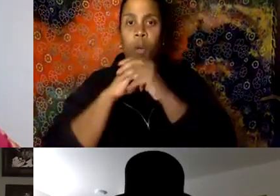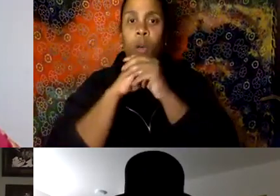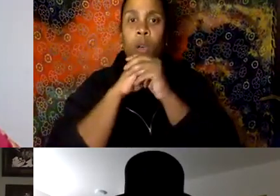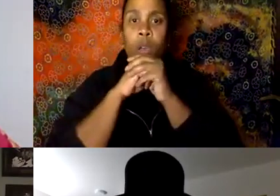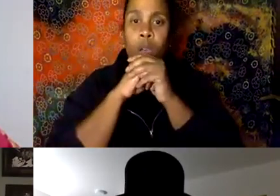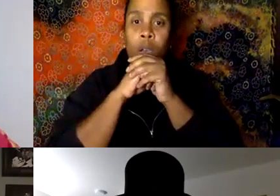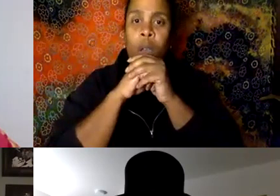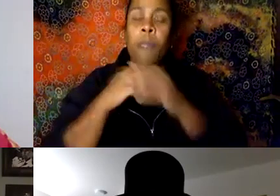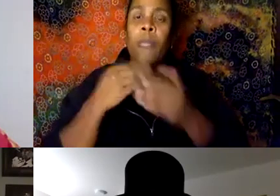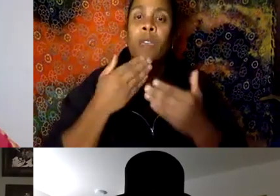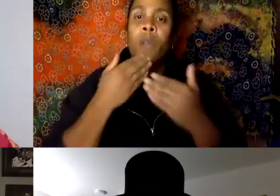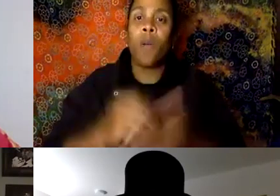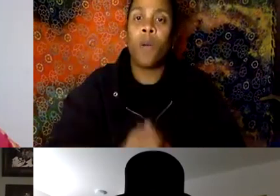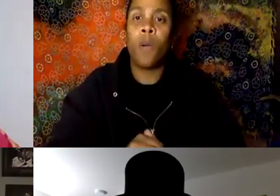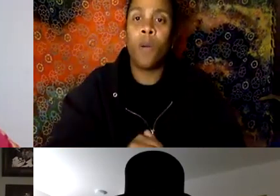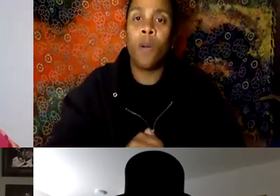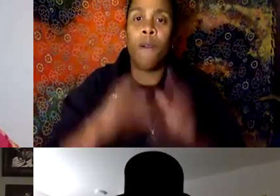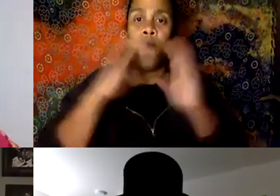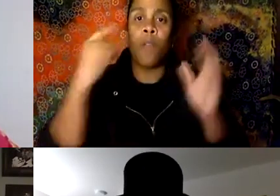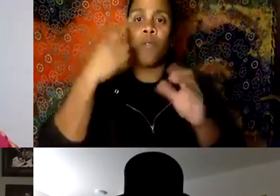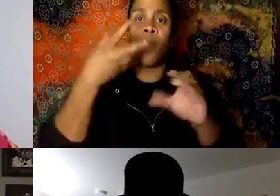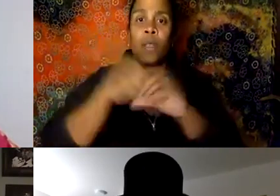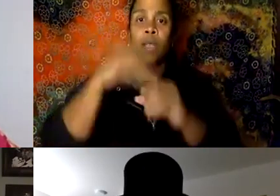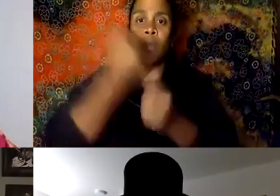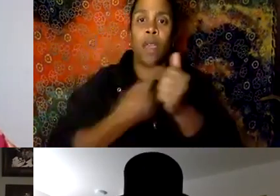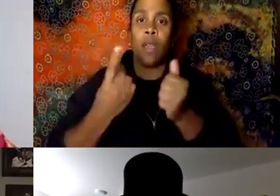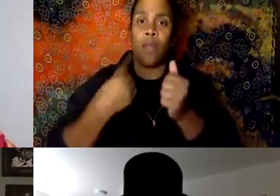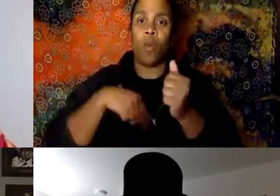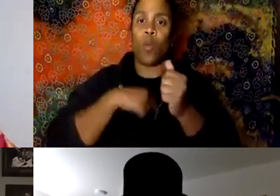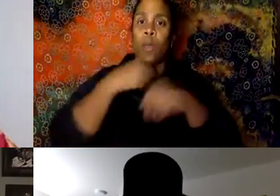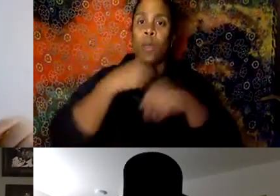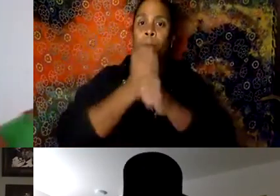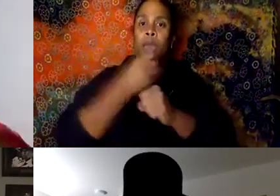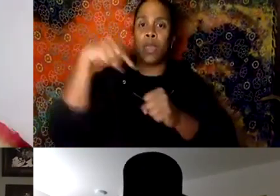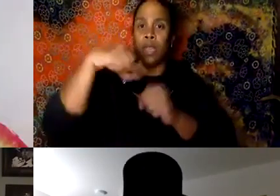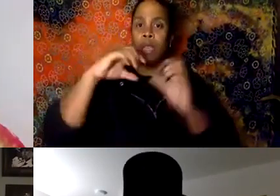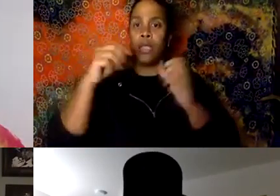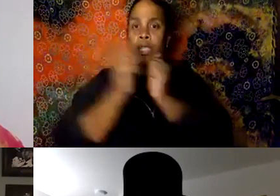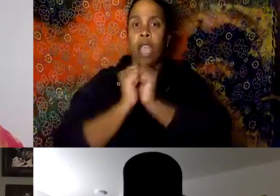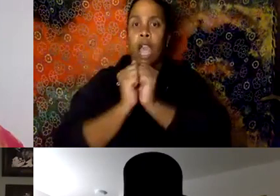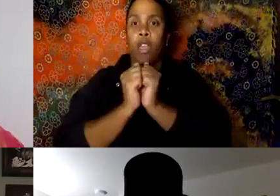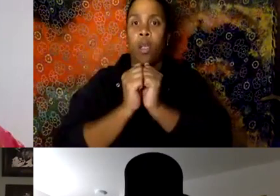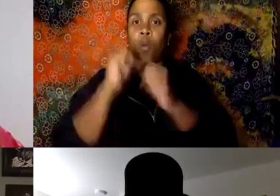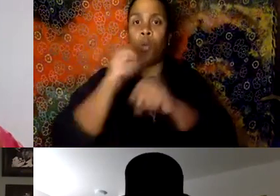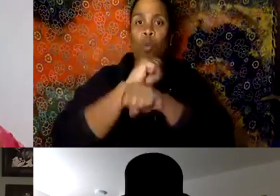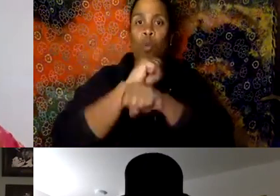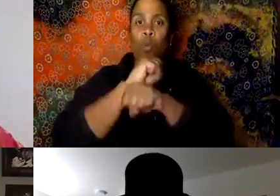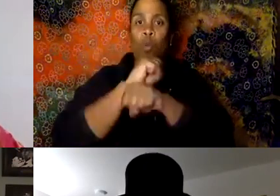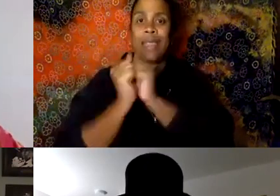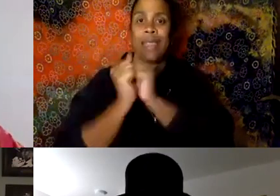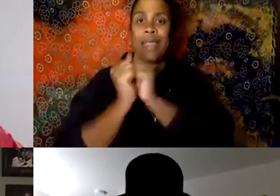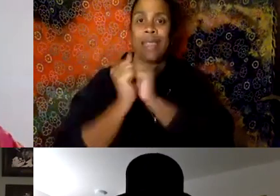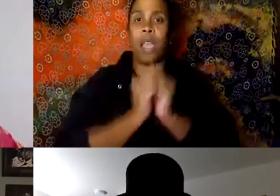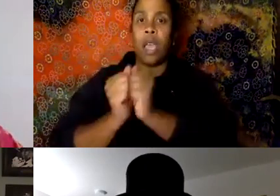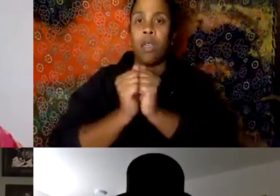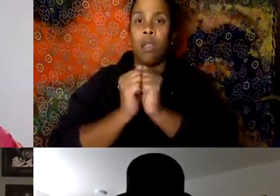Yeah, thank you so much for participating, everyone. We all create this together. We hold this together. That's how this comes to be,